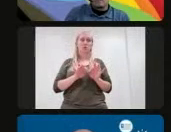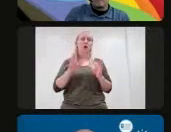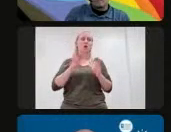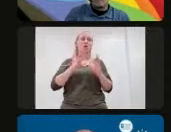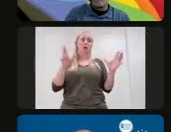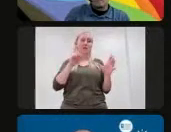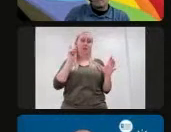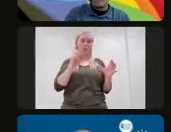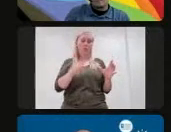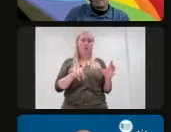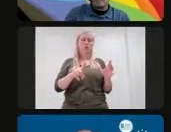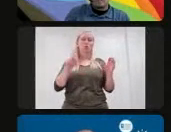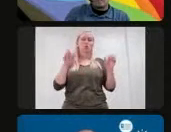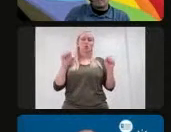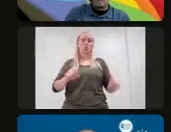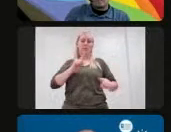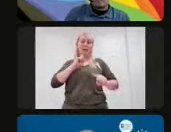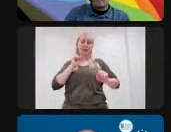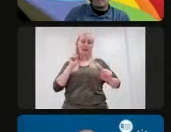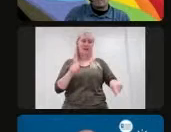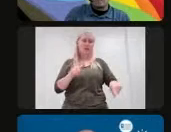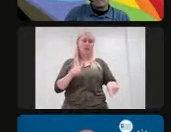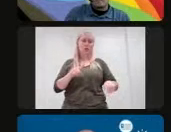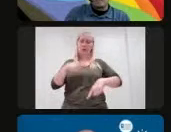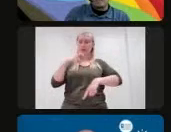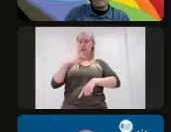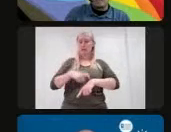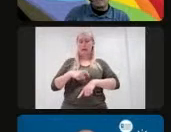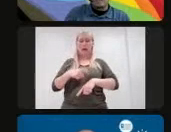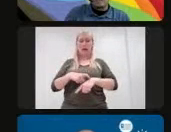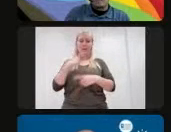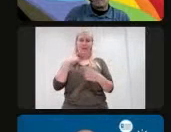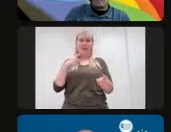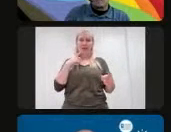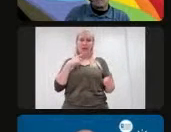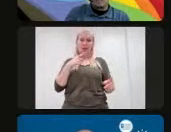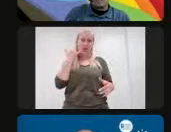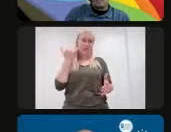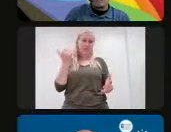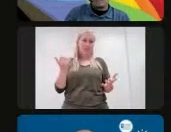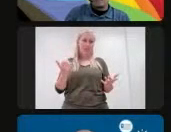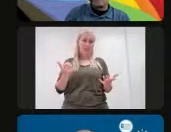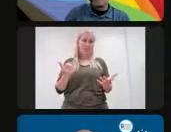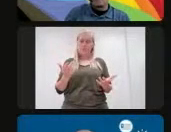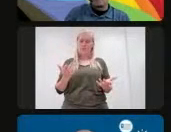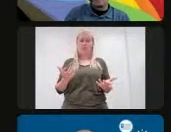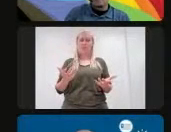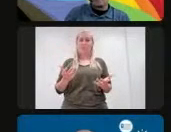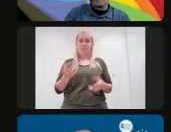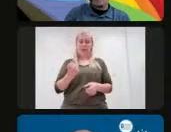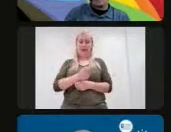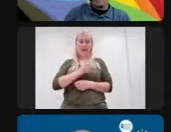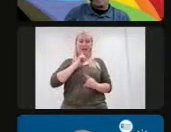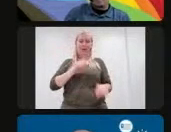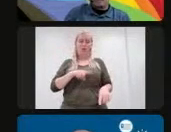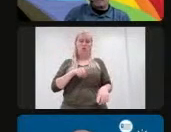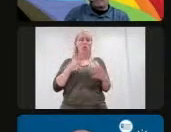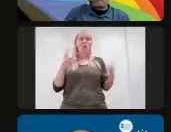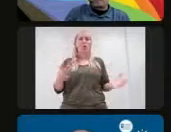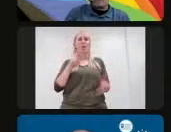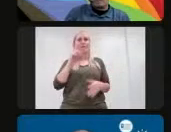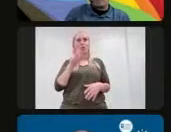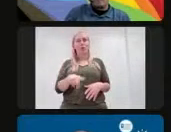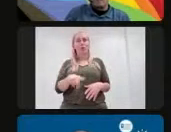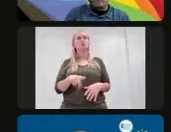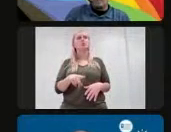questions can be answered if timely people are willing to, if we get the answers to a lot of these questions so